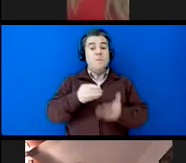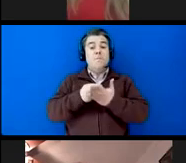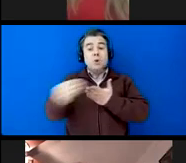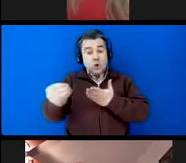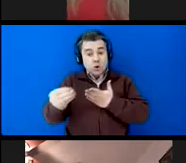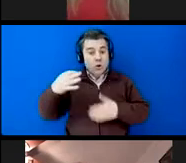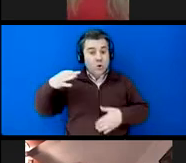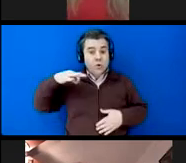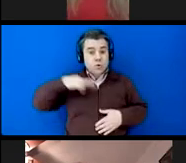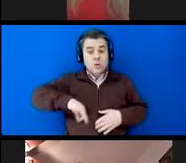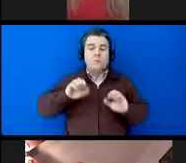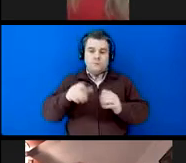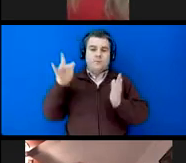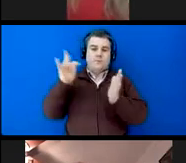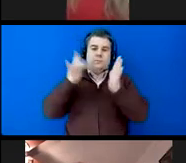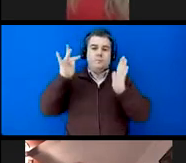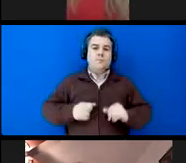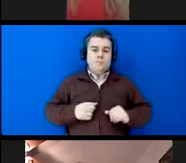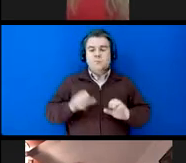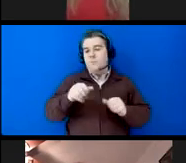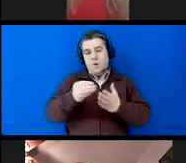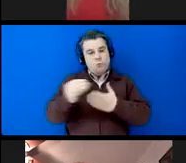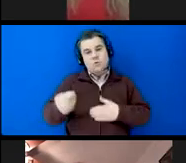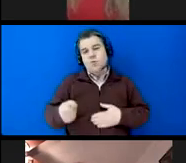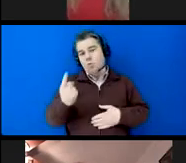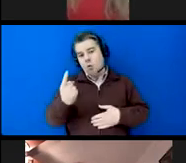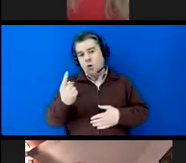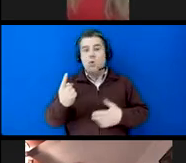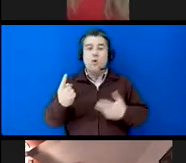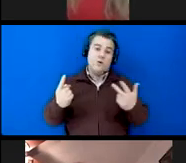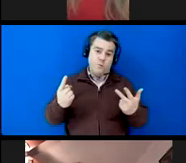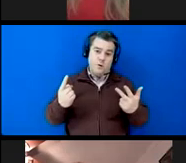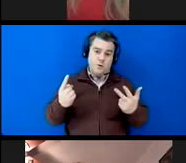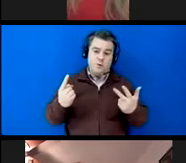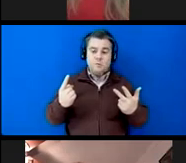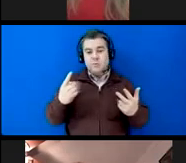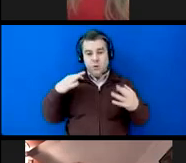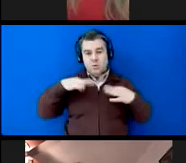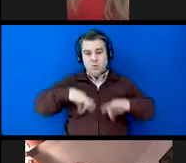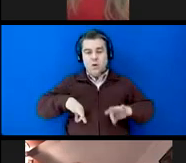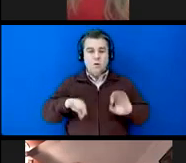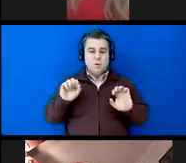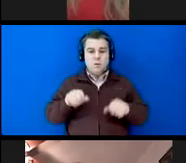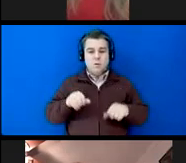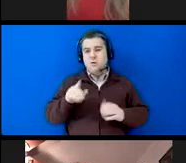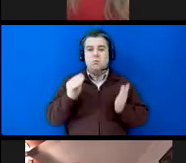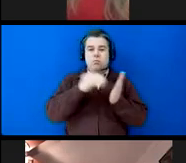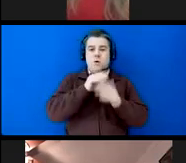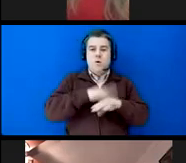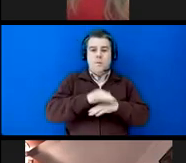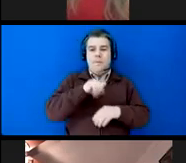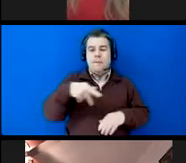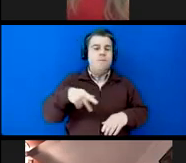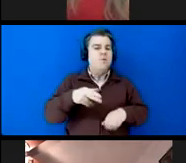this button and you'll have the option to purchase 1 or 3 credit packs that you can go ahead and have installed into your app. It usually